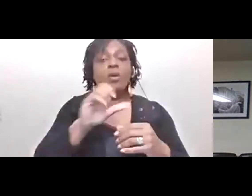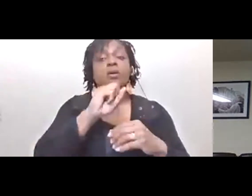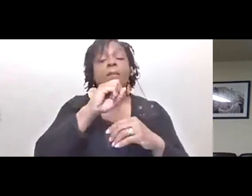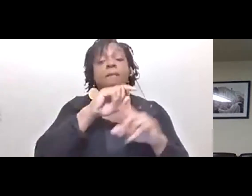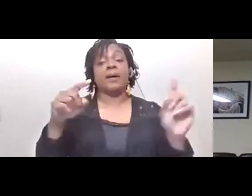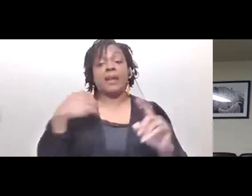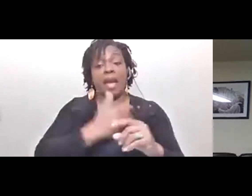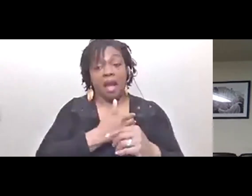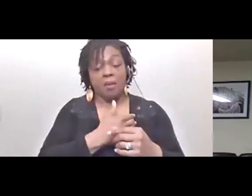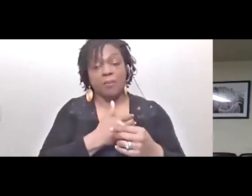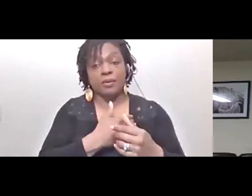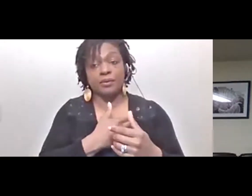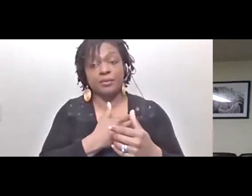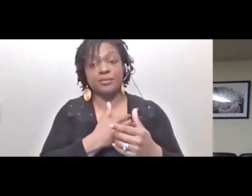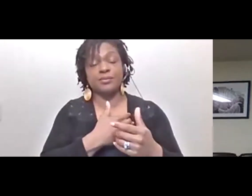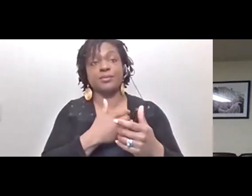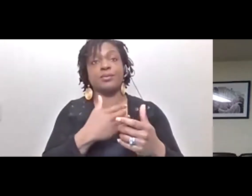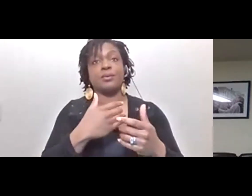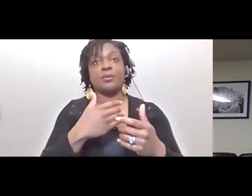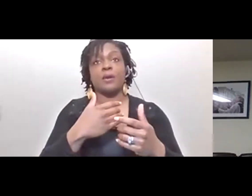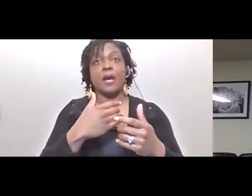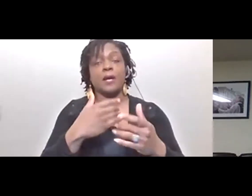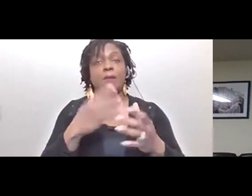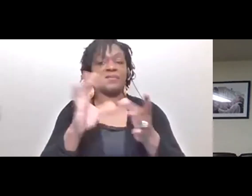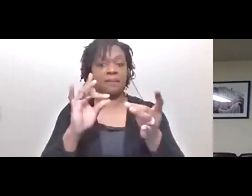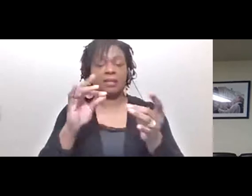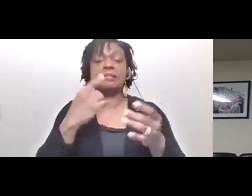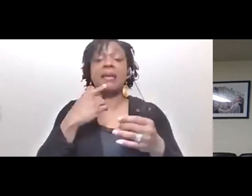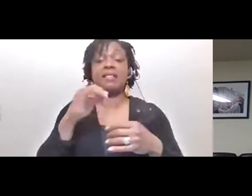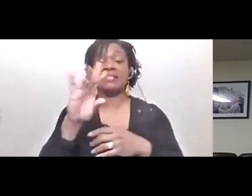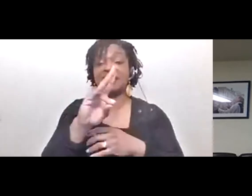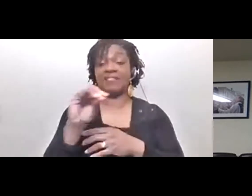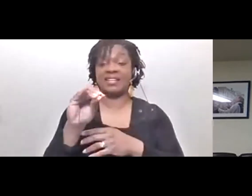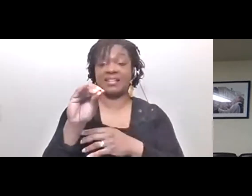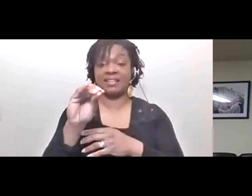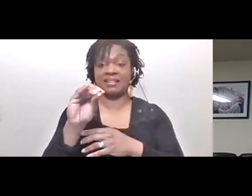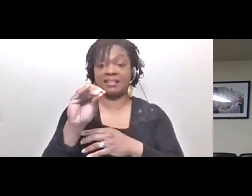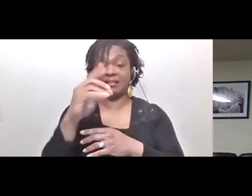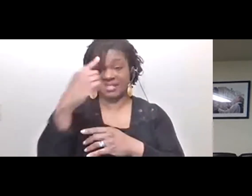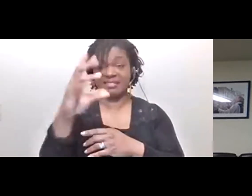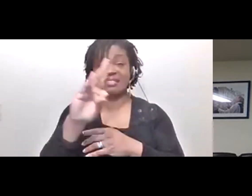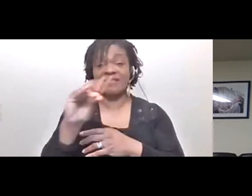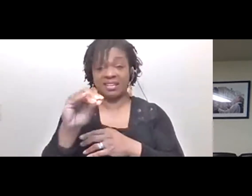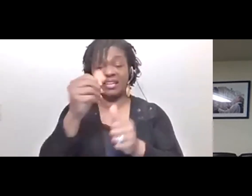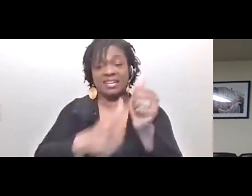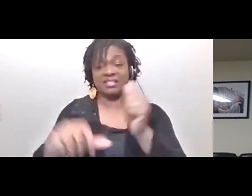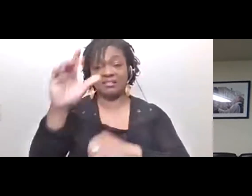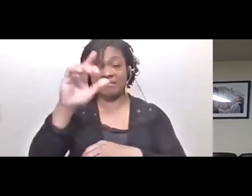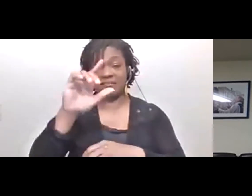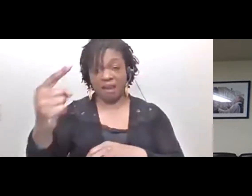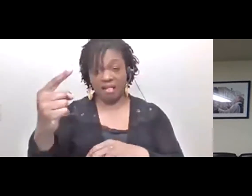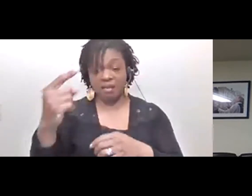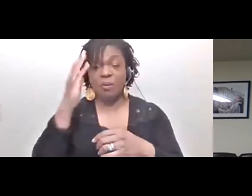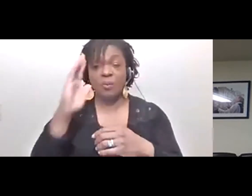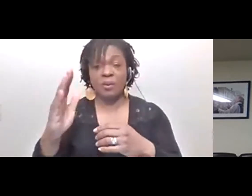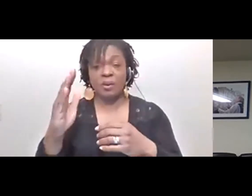of those, basically 70 cents of every dollar needs to be directly provided to the DSWs. That